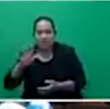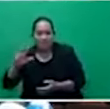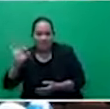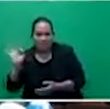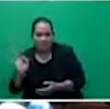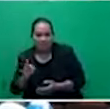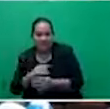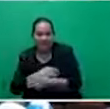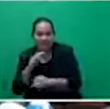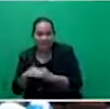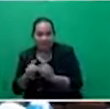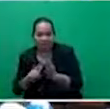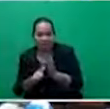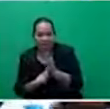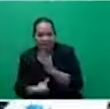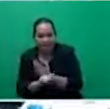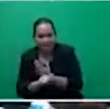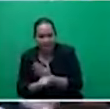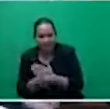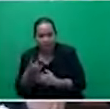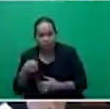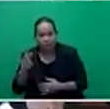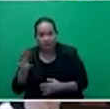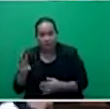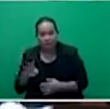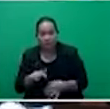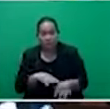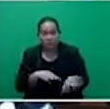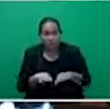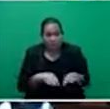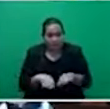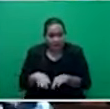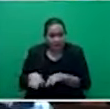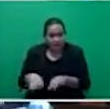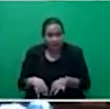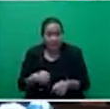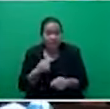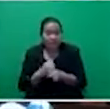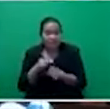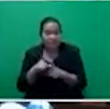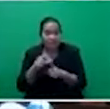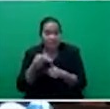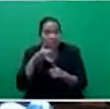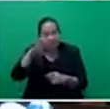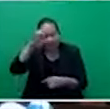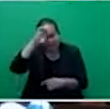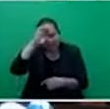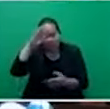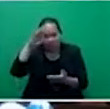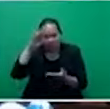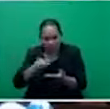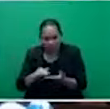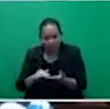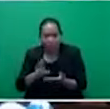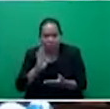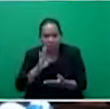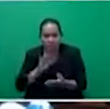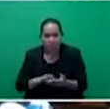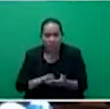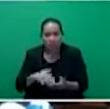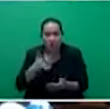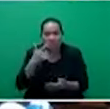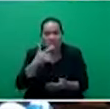July 2023. Based on our planned fiscal consolidation, the debt to GDP ratio is expected to fall below 70% of GDP